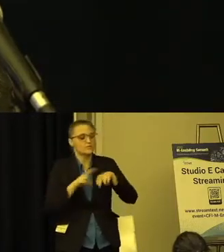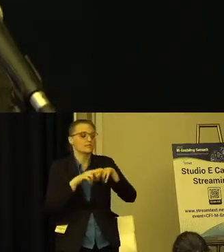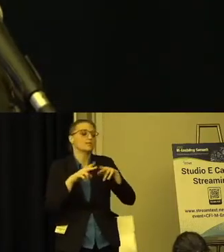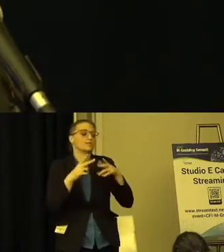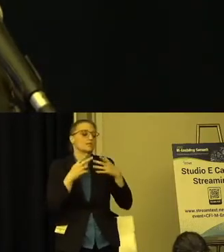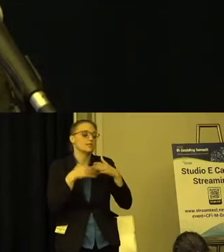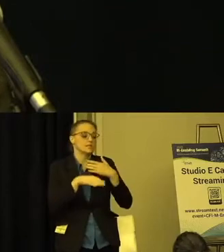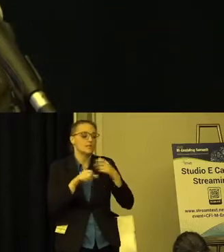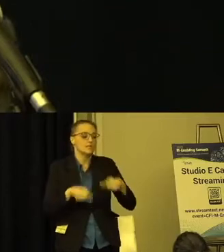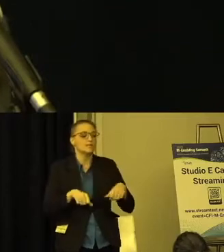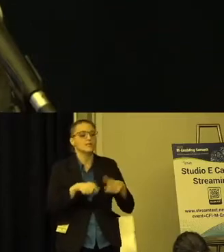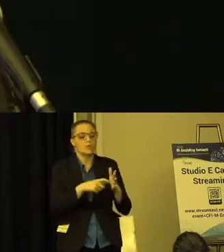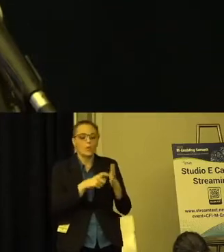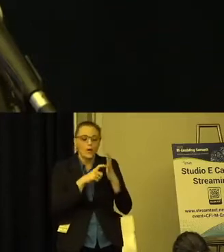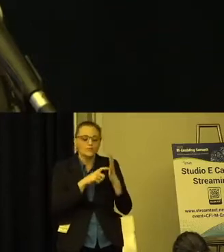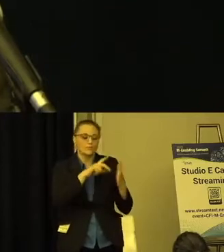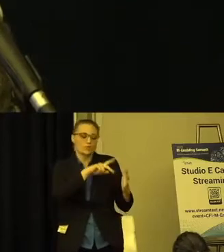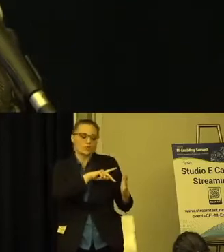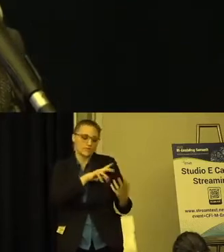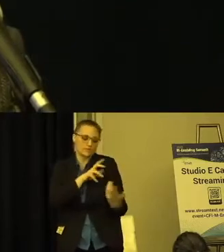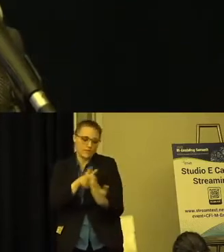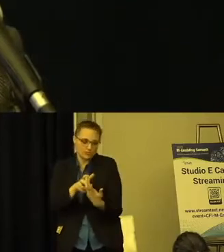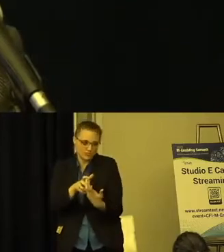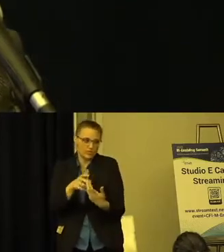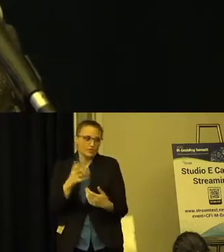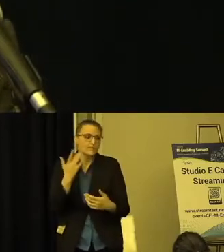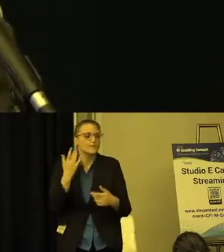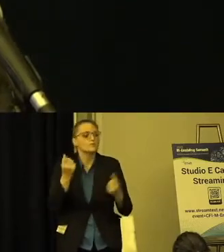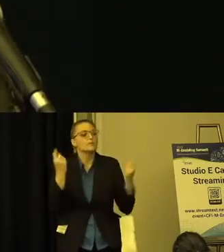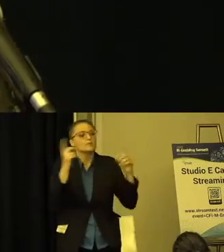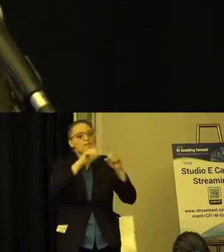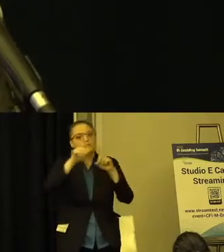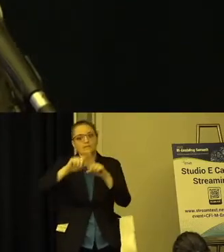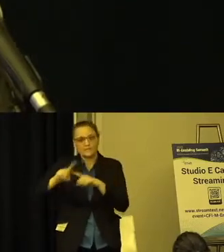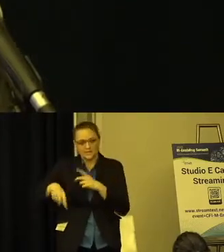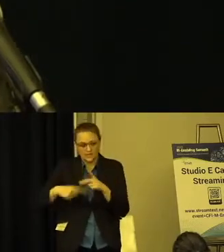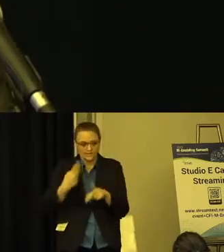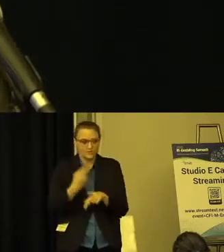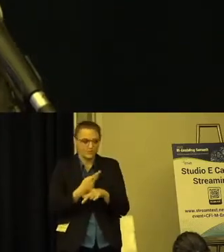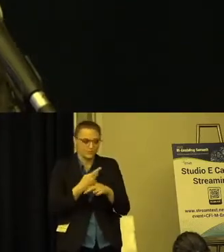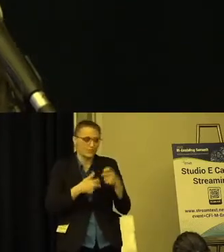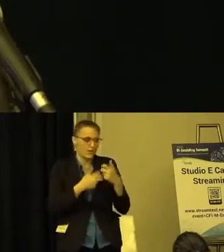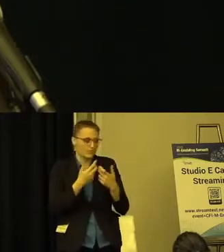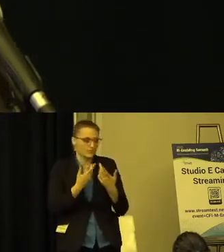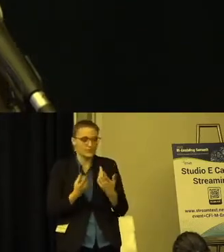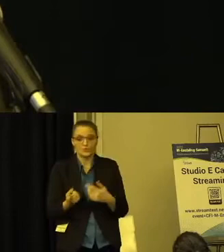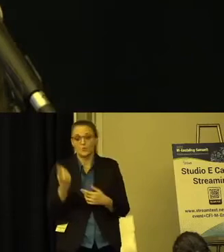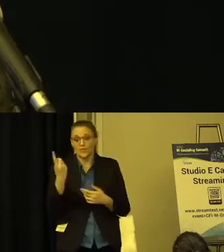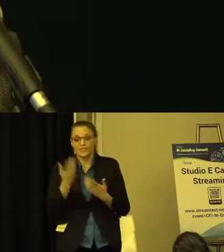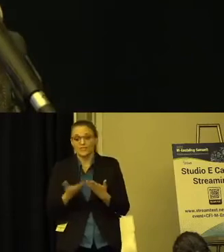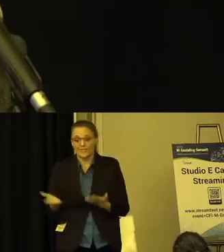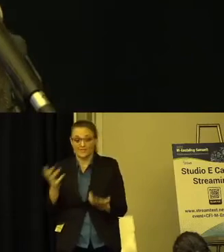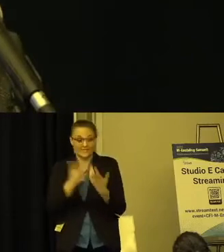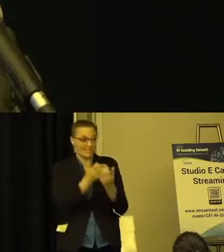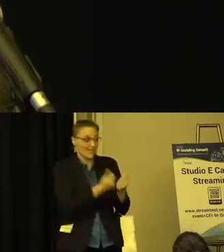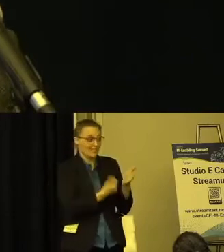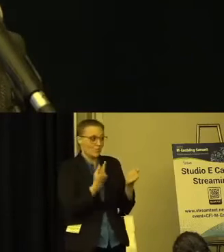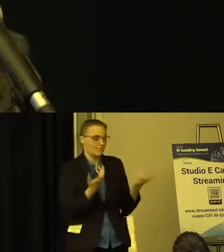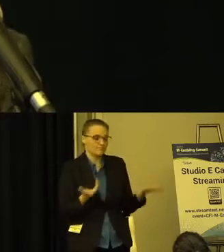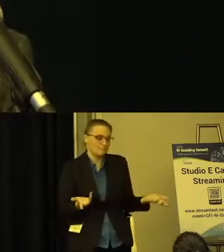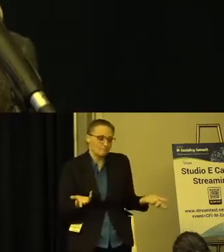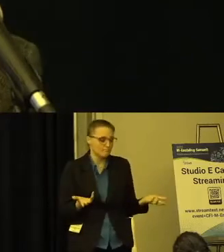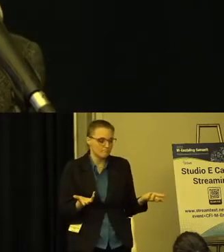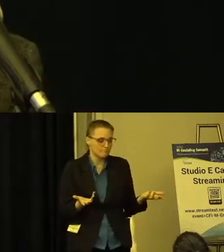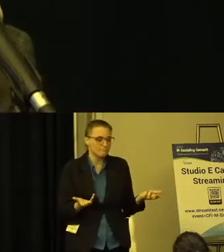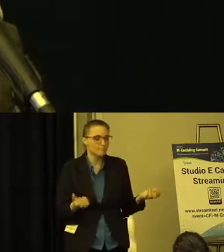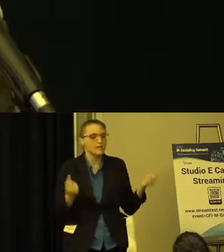requires personalization, partly because there are so many different types of problems that there's no one-size-fits-all solution. There's also so many different